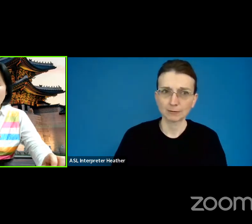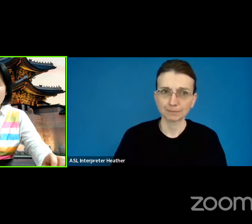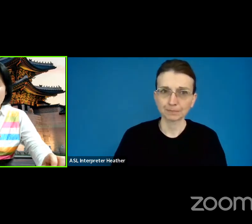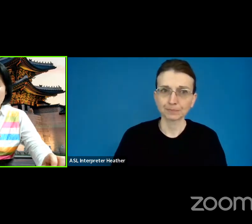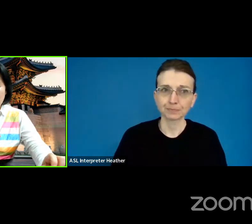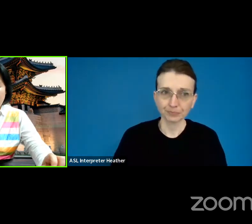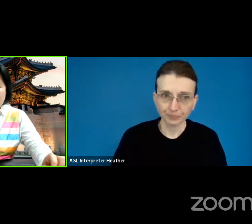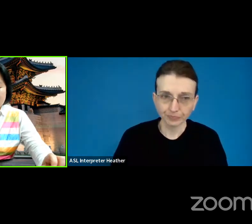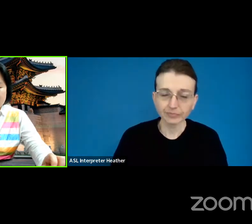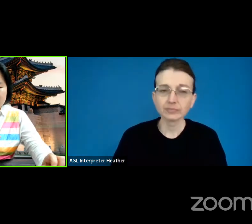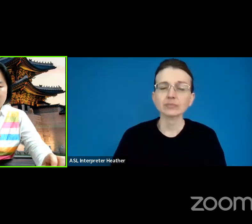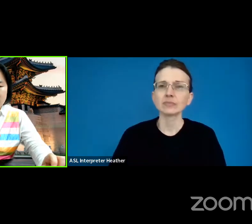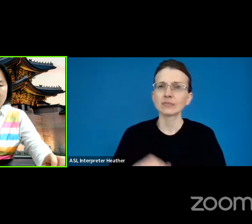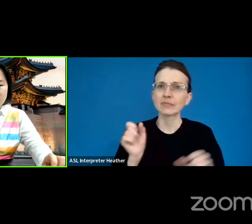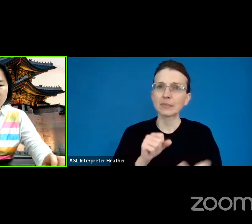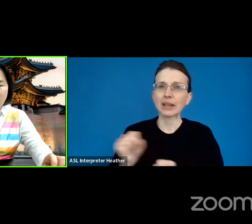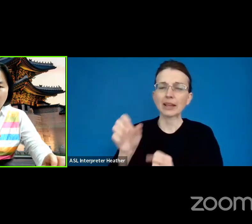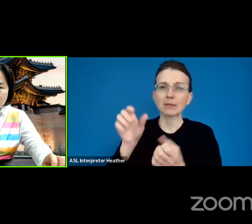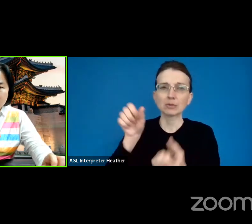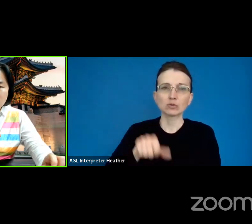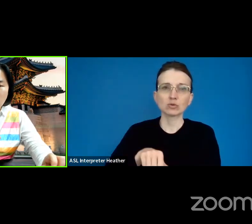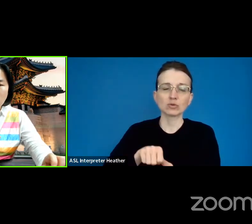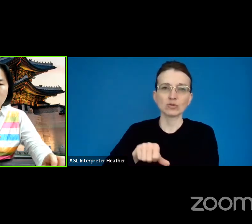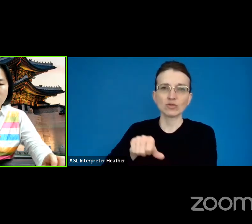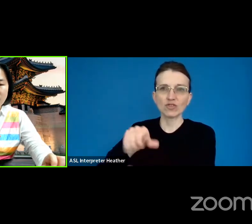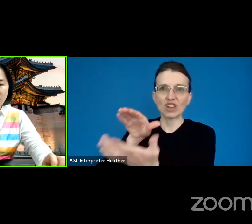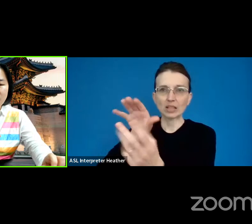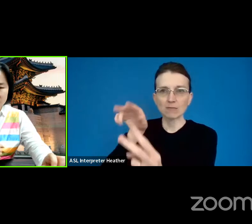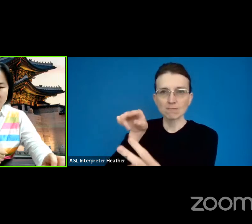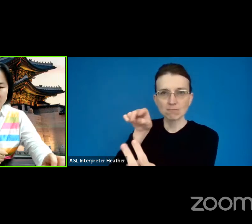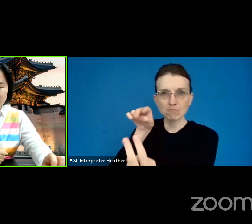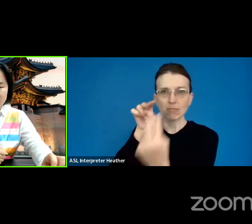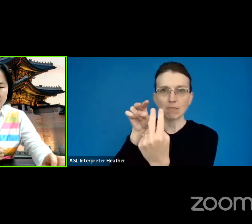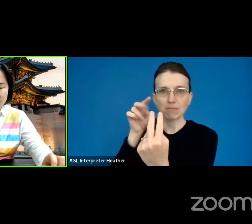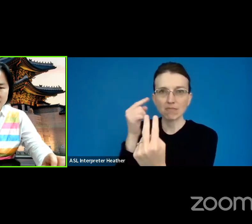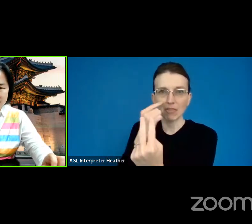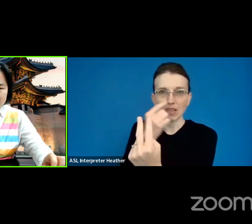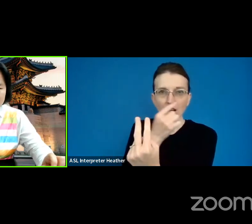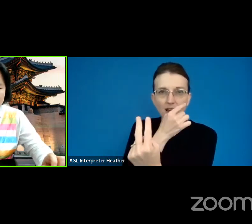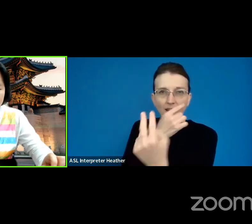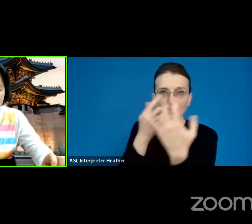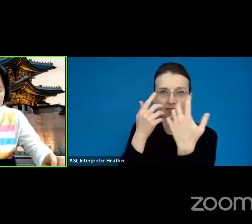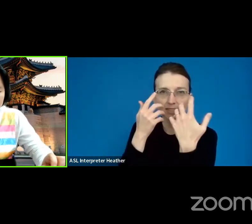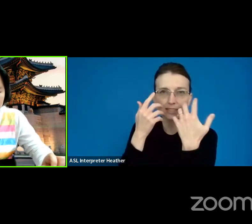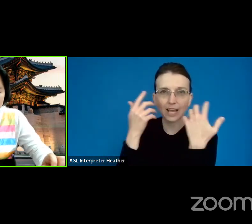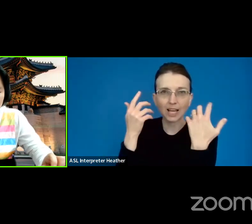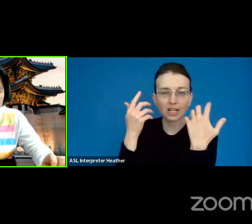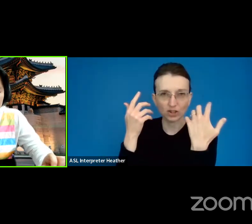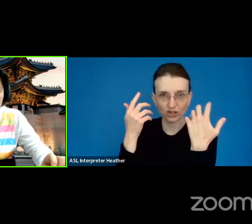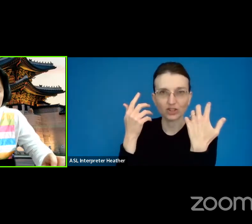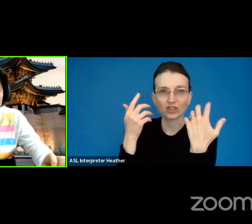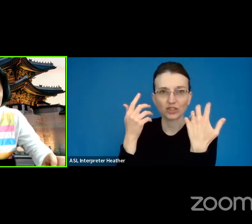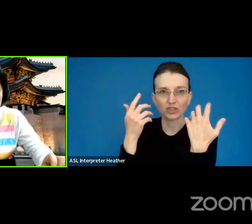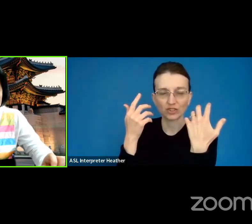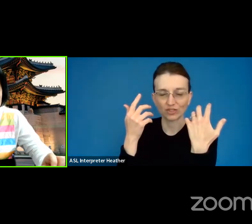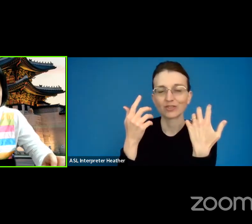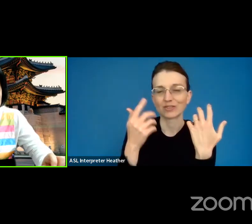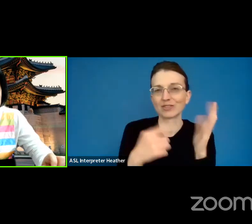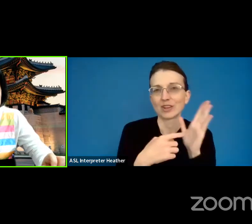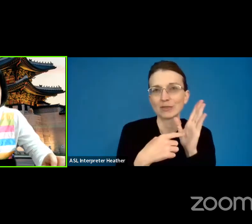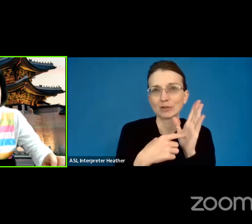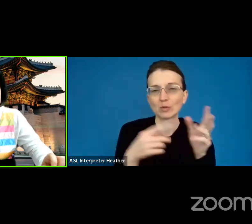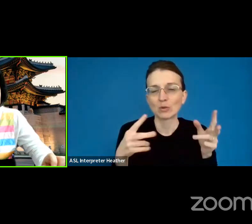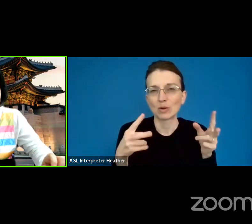being able to face the eyes of a tiger. I have the shot of the